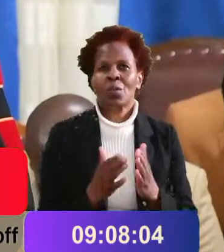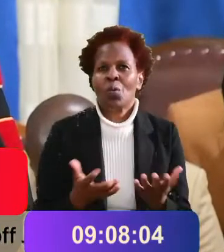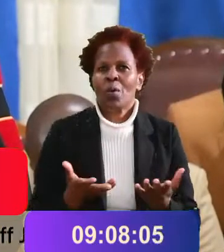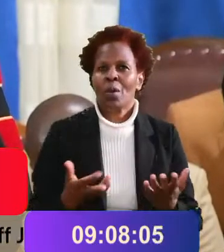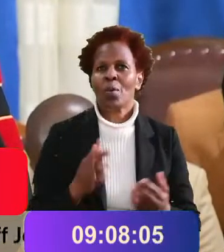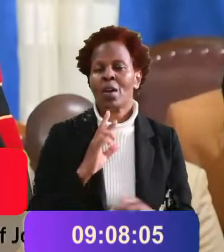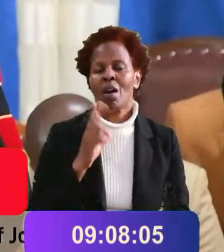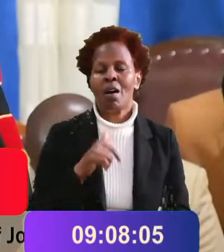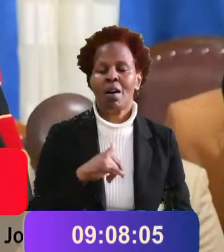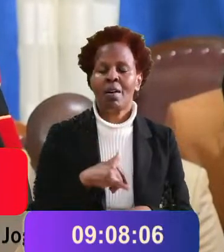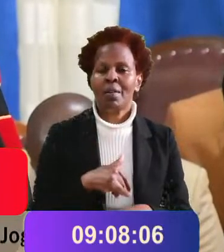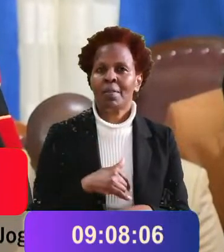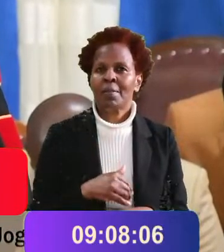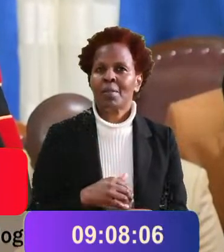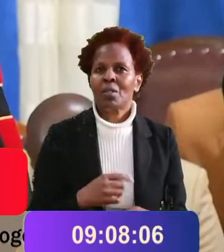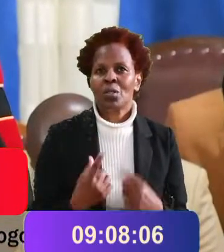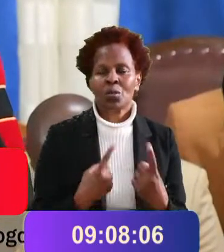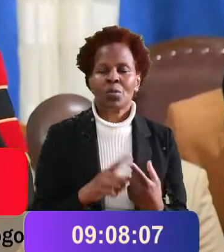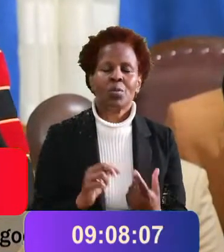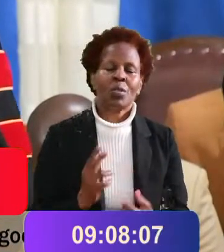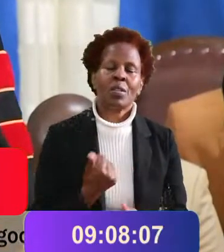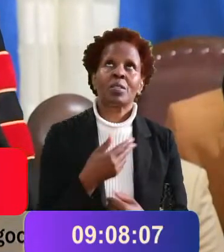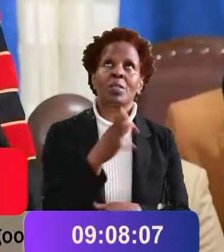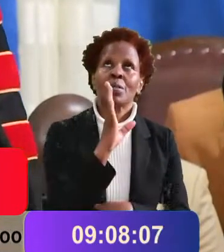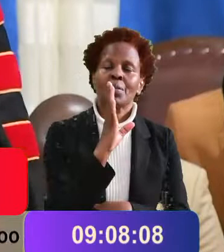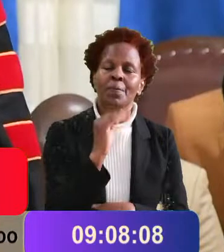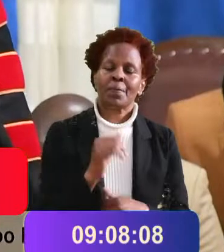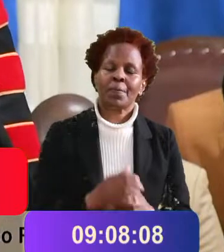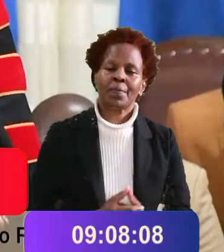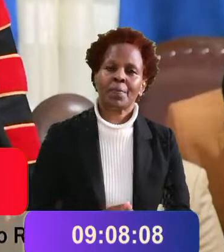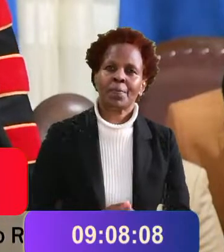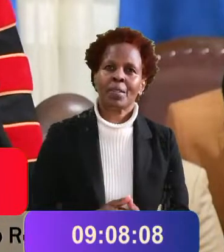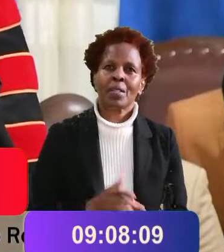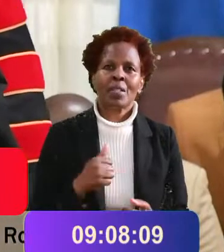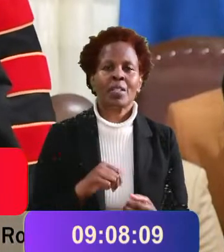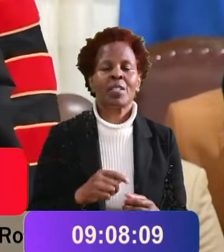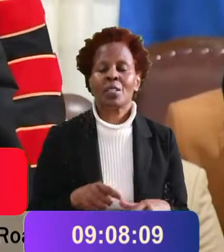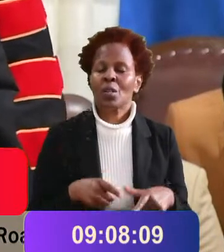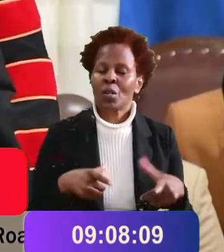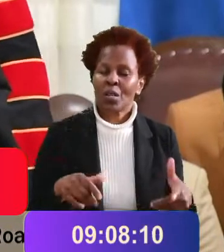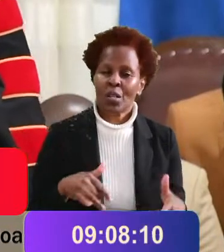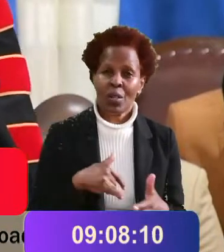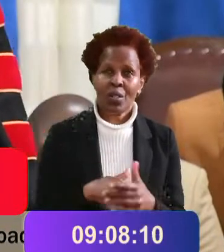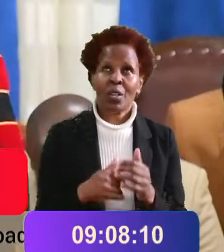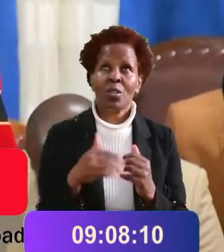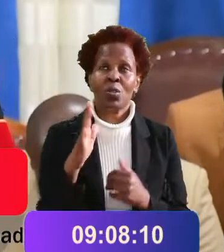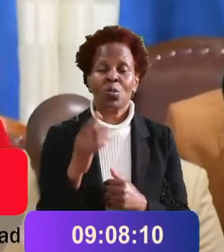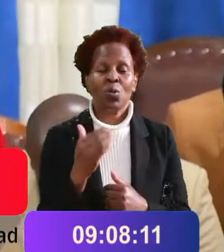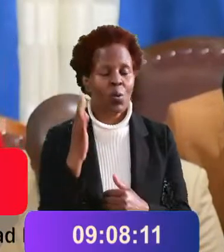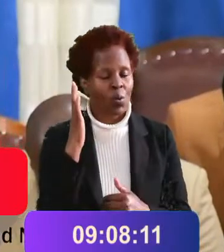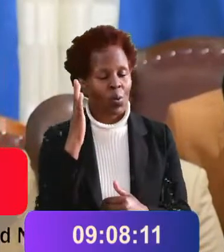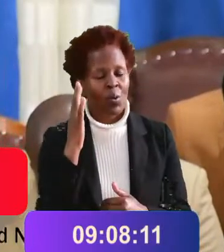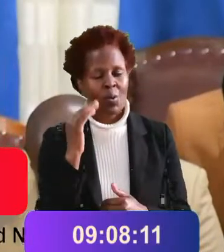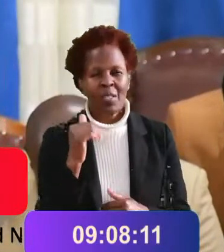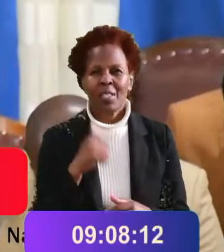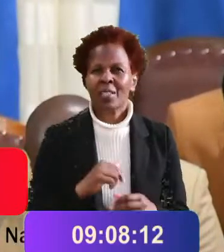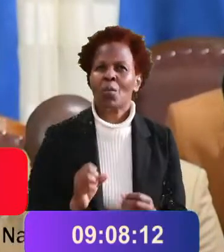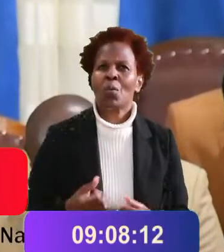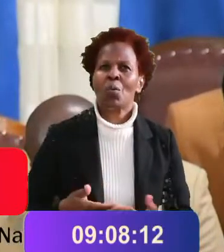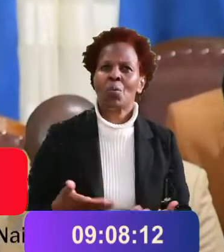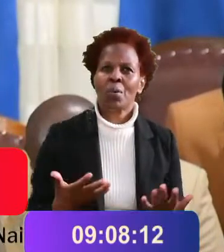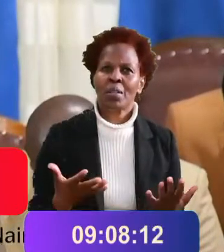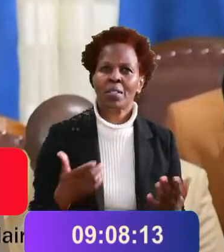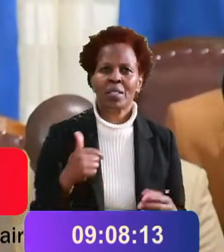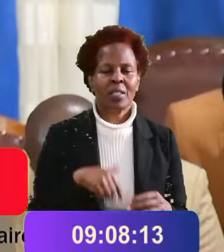at. Speak to us, O God, in the language, O God, that speaks to our circumstances, in